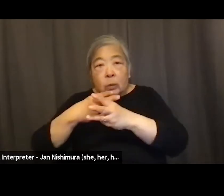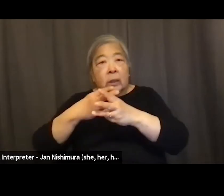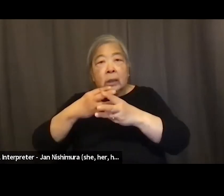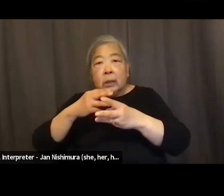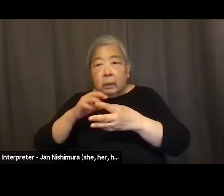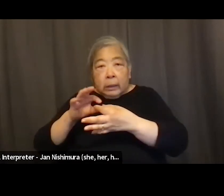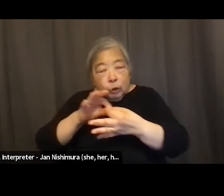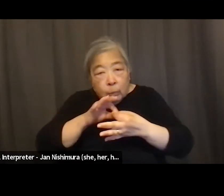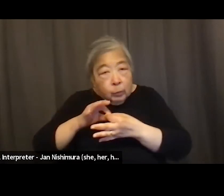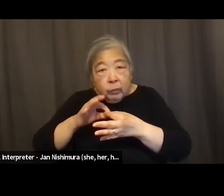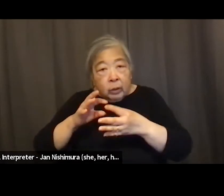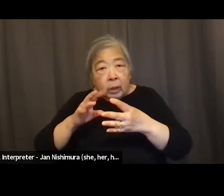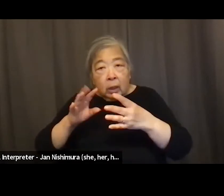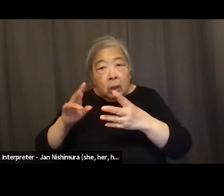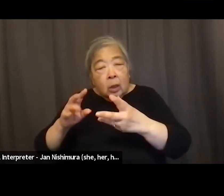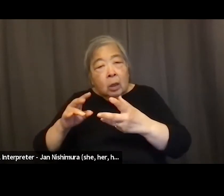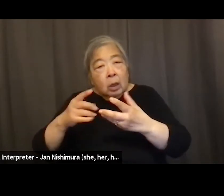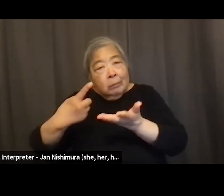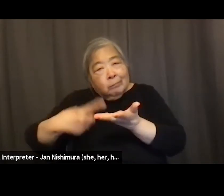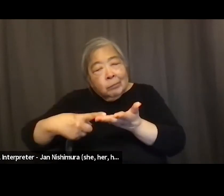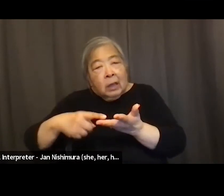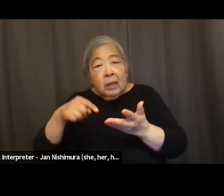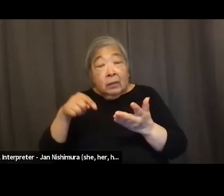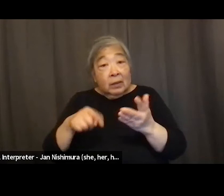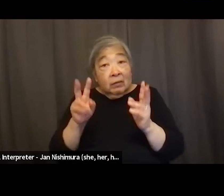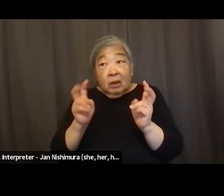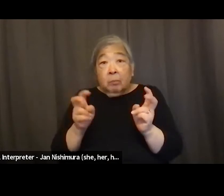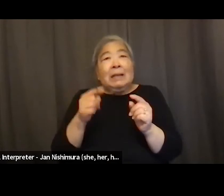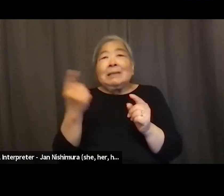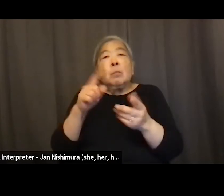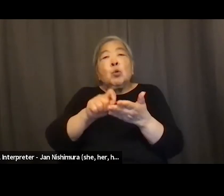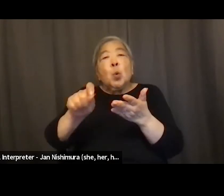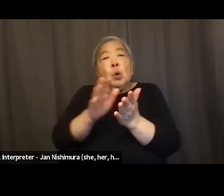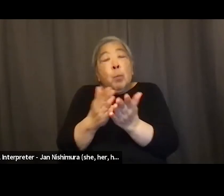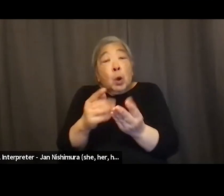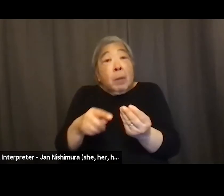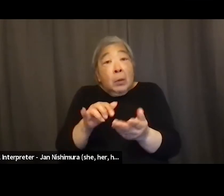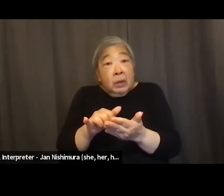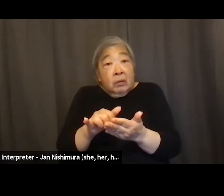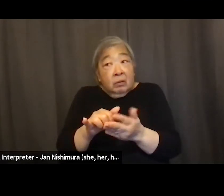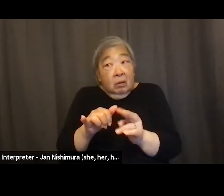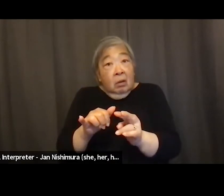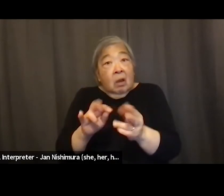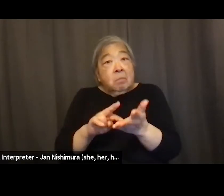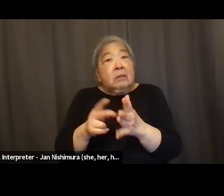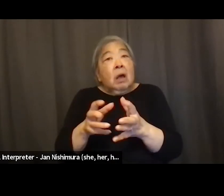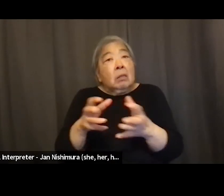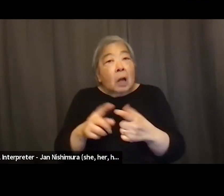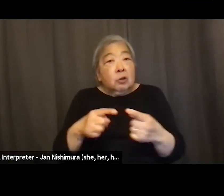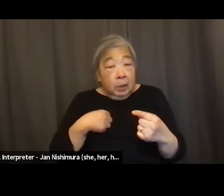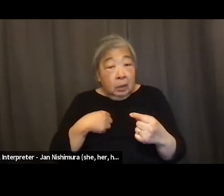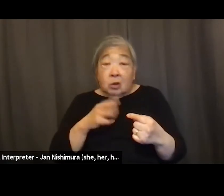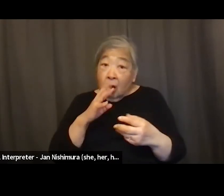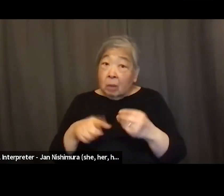interpersonally. This topic, obviously, as someone who wrote a book about it, means a lot to me to talk about